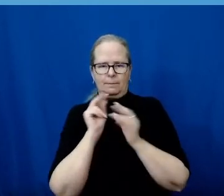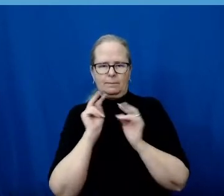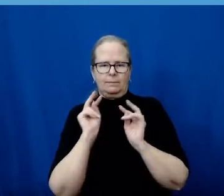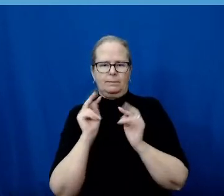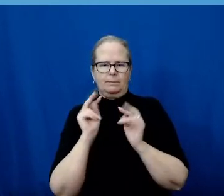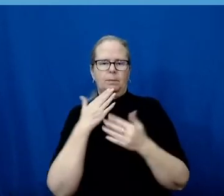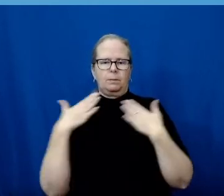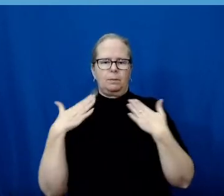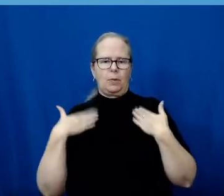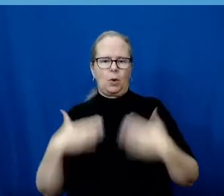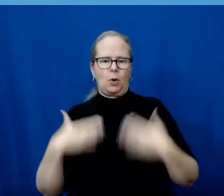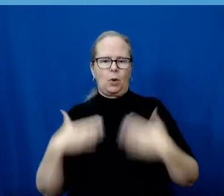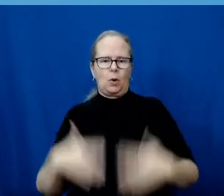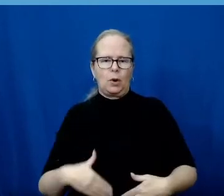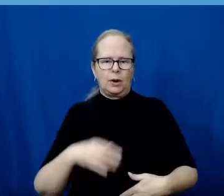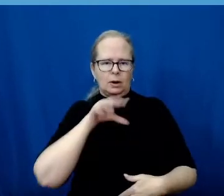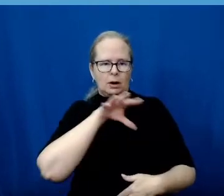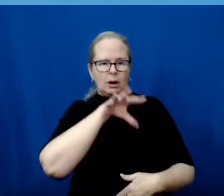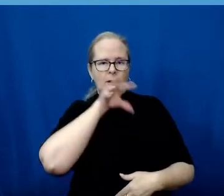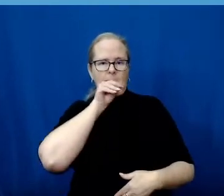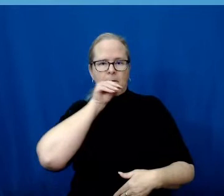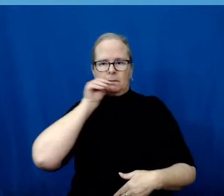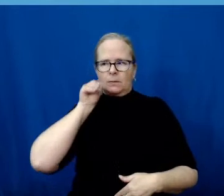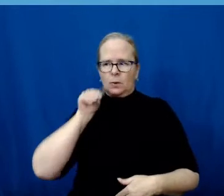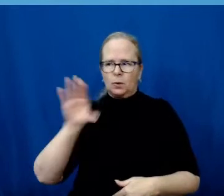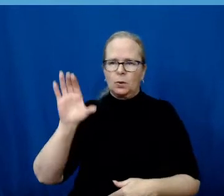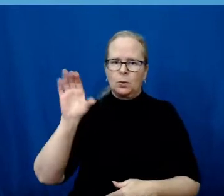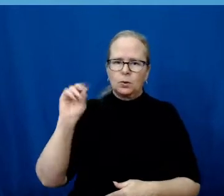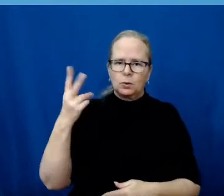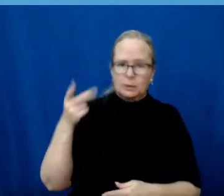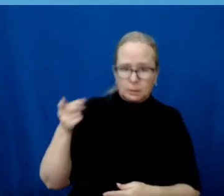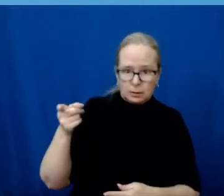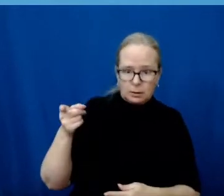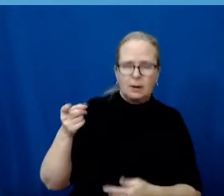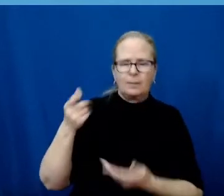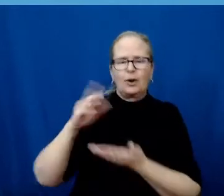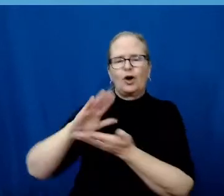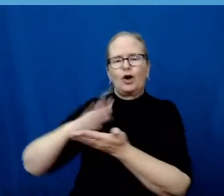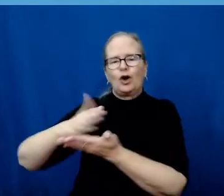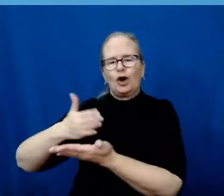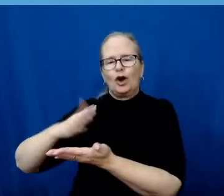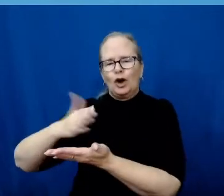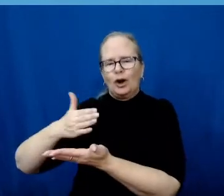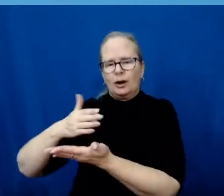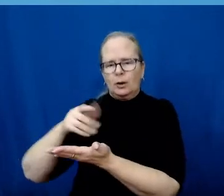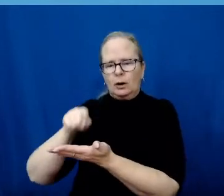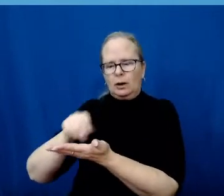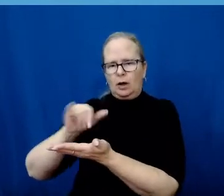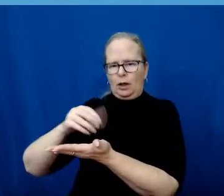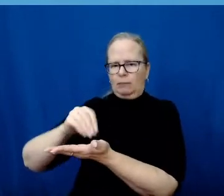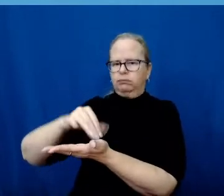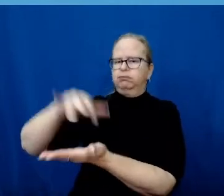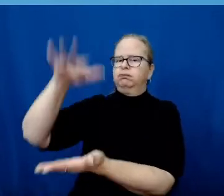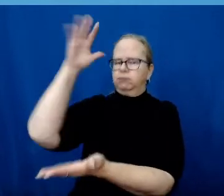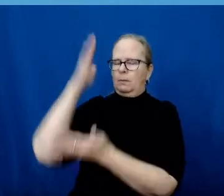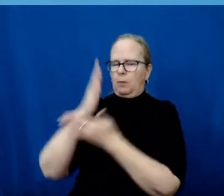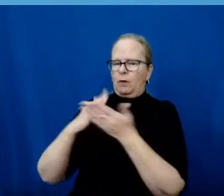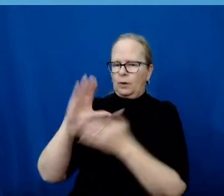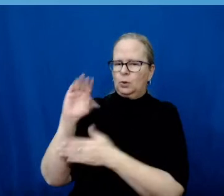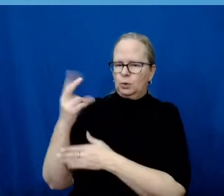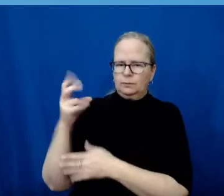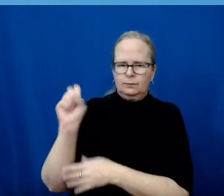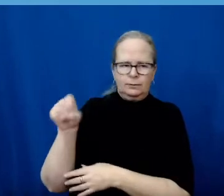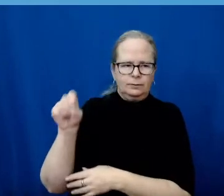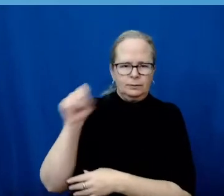also generate some CO2. So in this case, and this is actually a good example that, when you see numbers like that from these